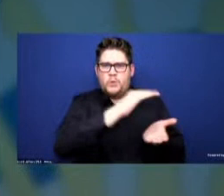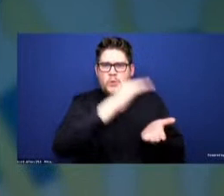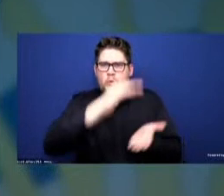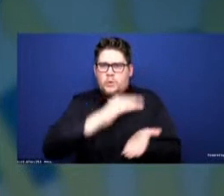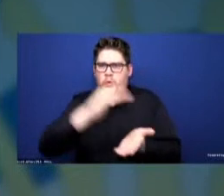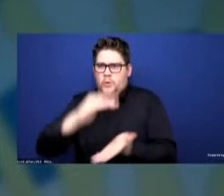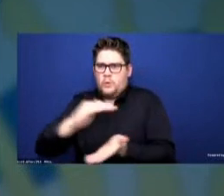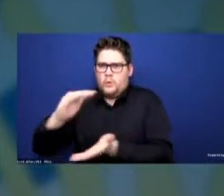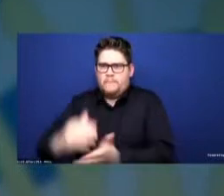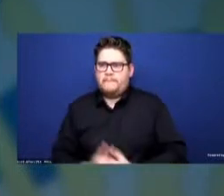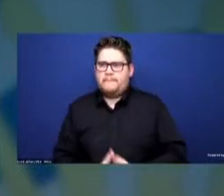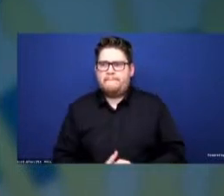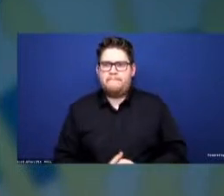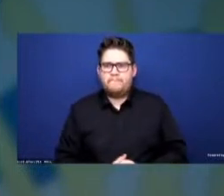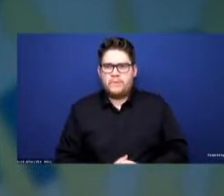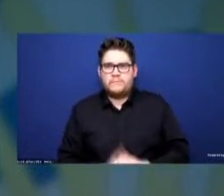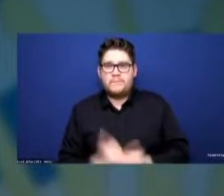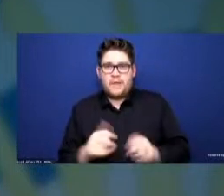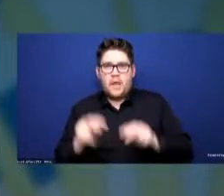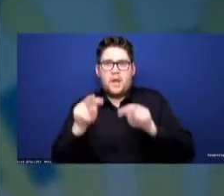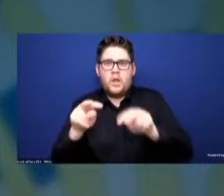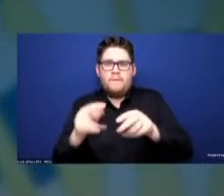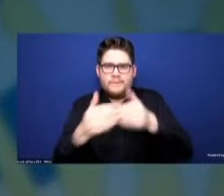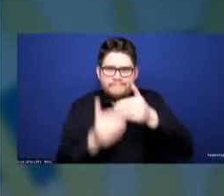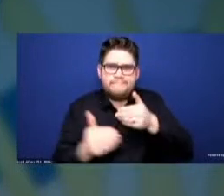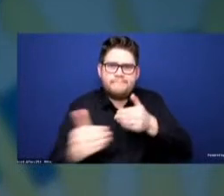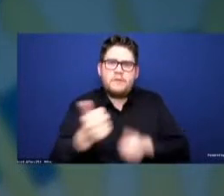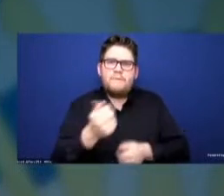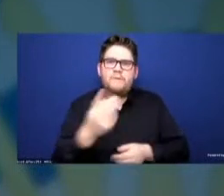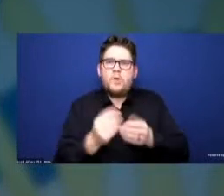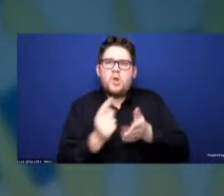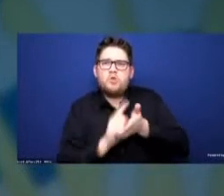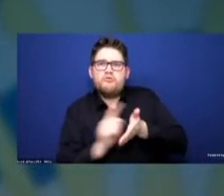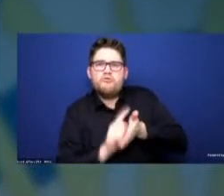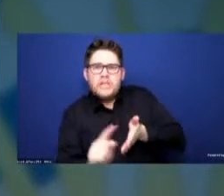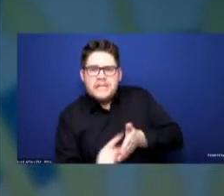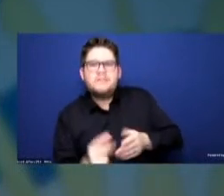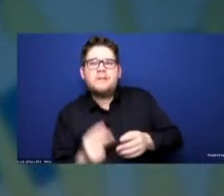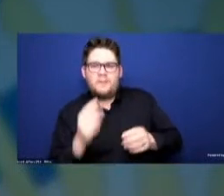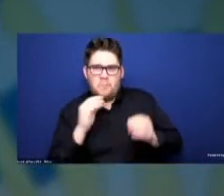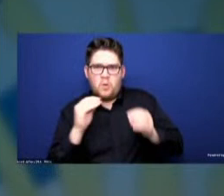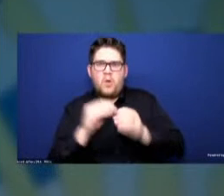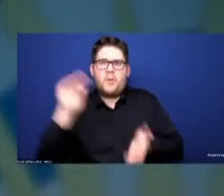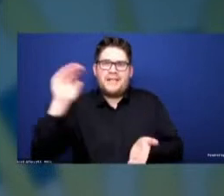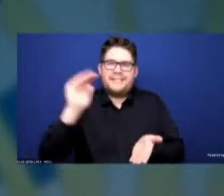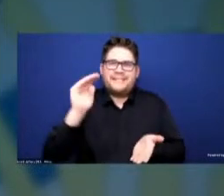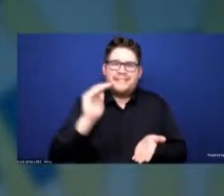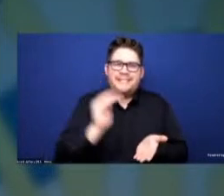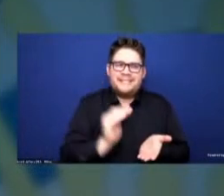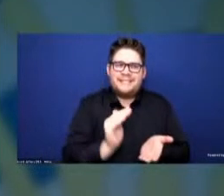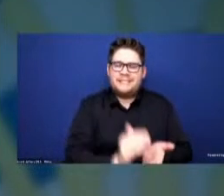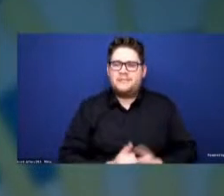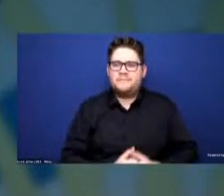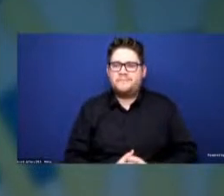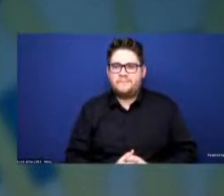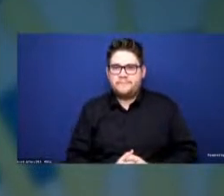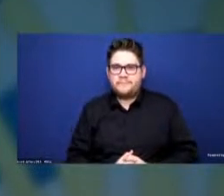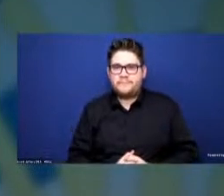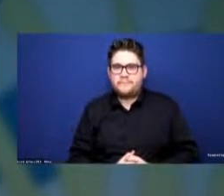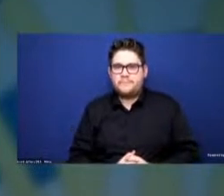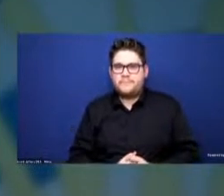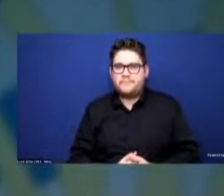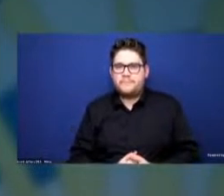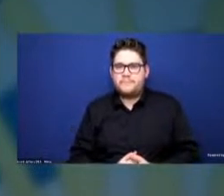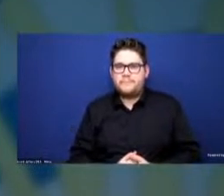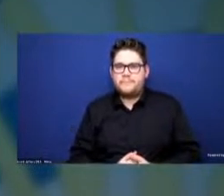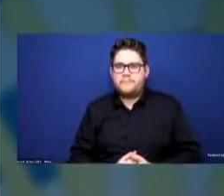months. We've been talking a lot in the last little while and watching carefully about hospitalizations, and younger